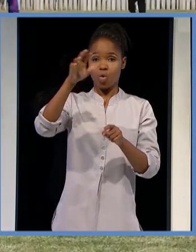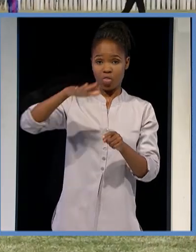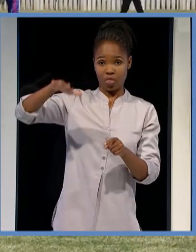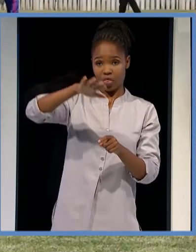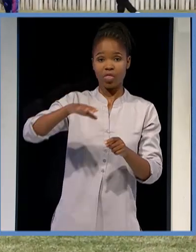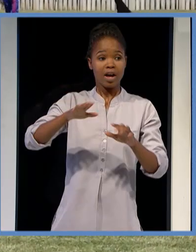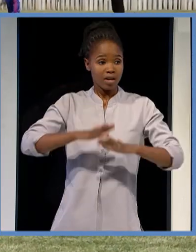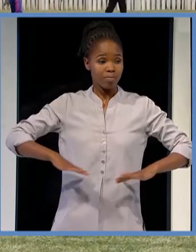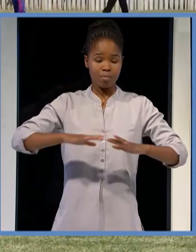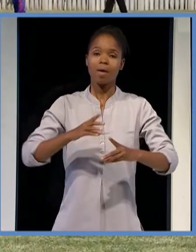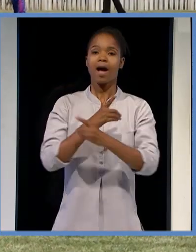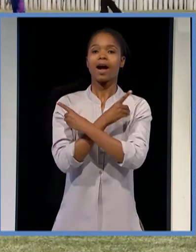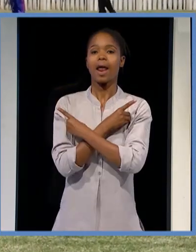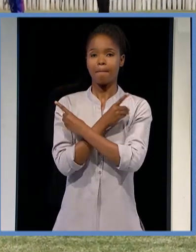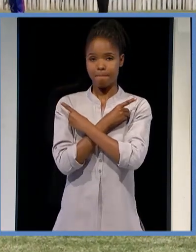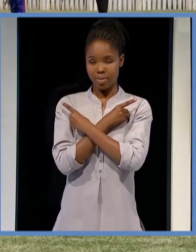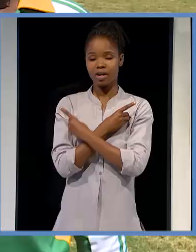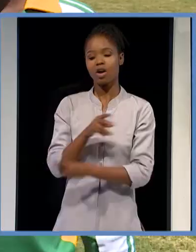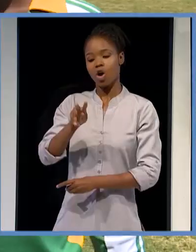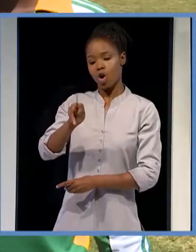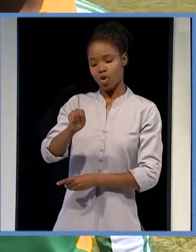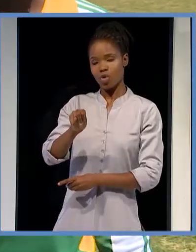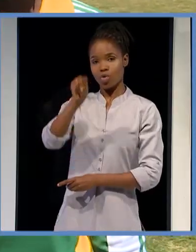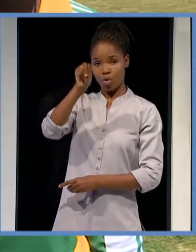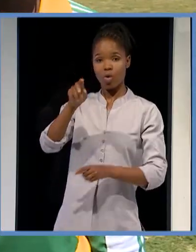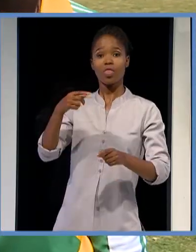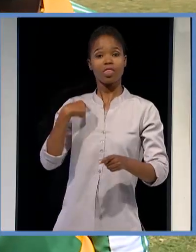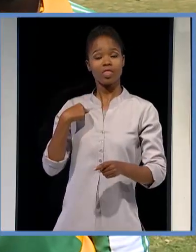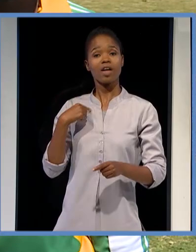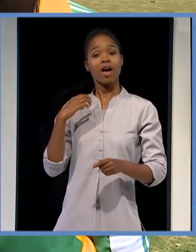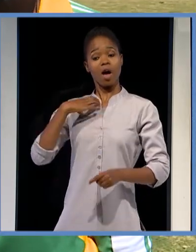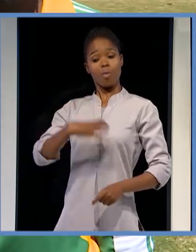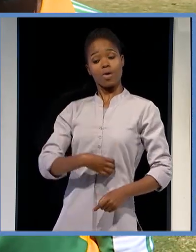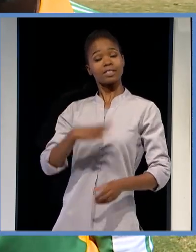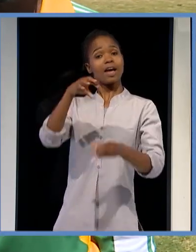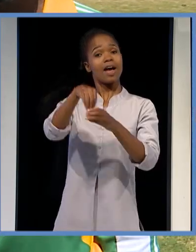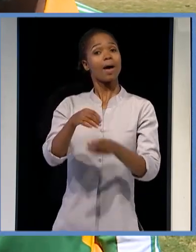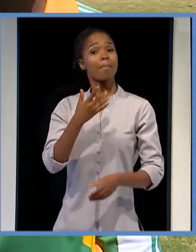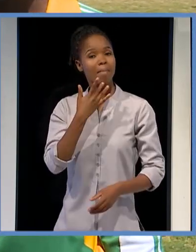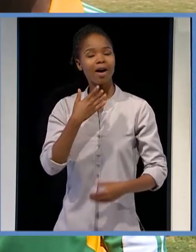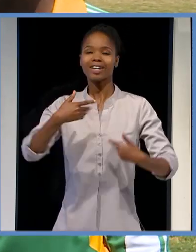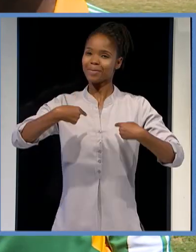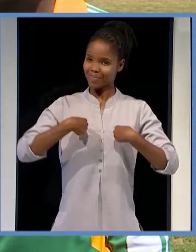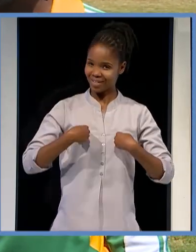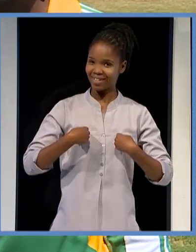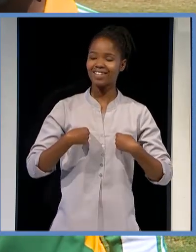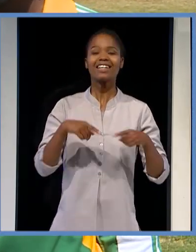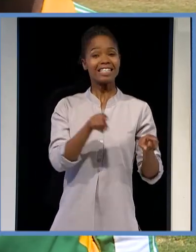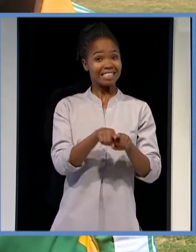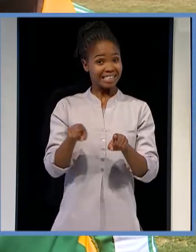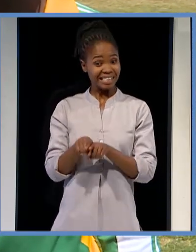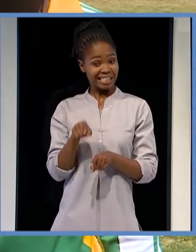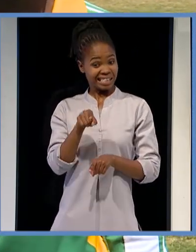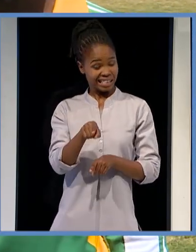the Northerns Blind Cricket Club. I'm the president of this structure. Yes. So in